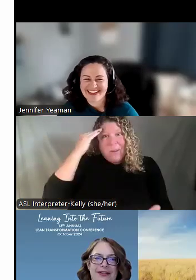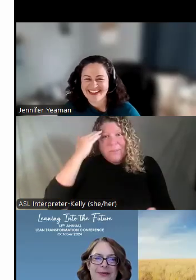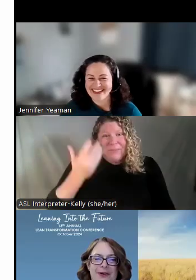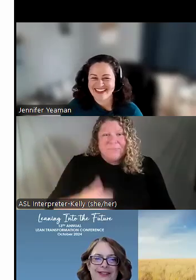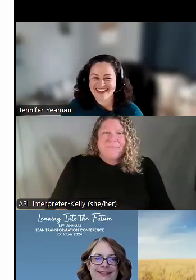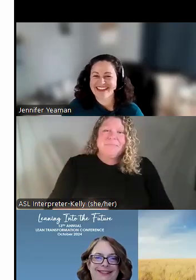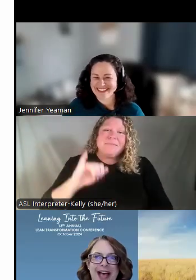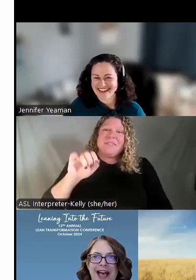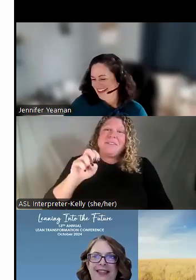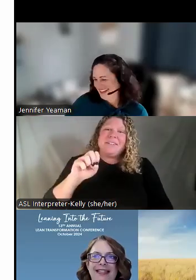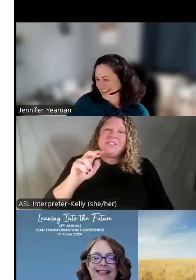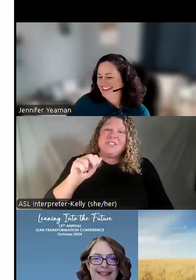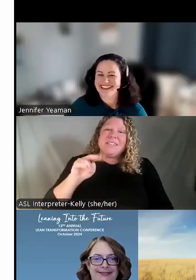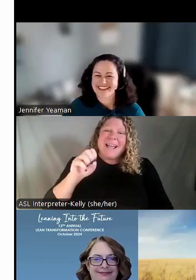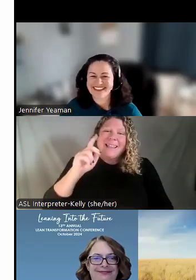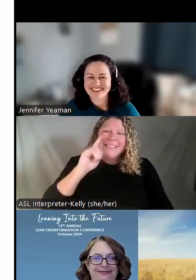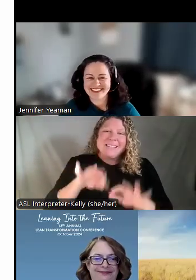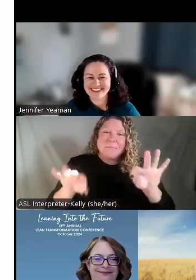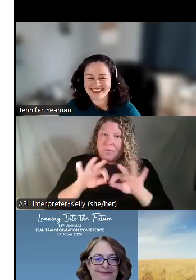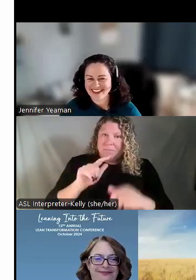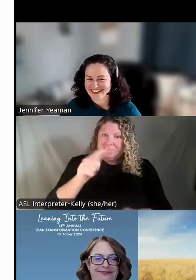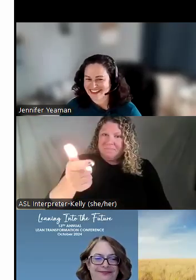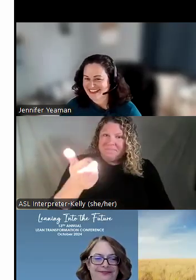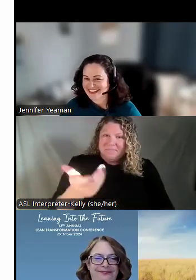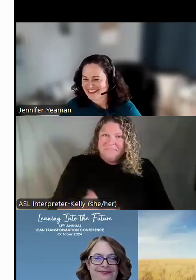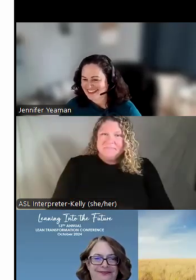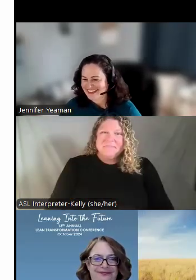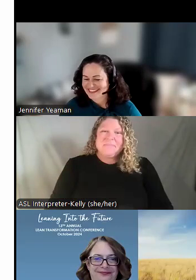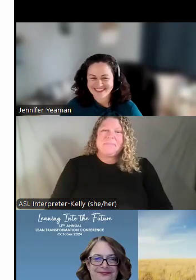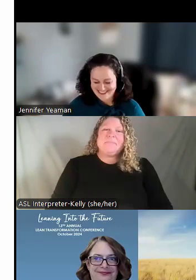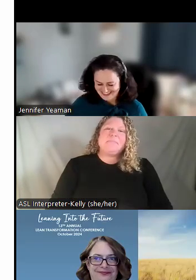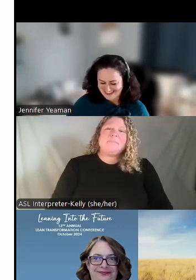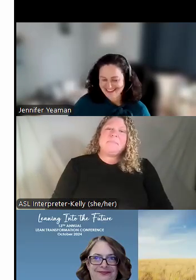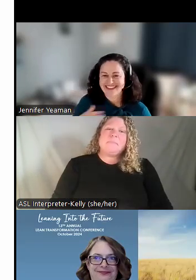that's really important. Okay. That's it. Okay.